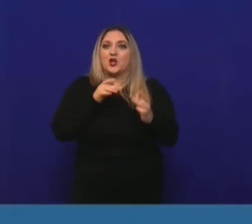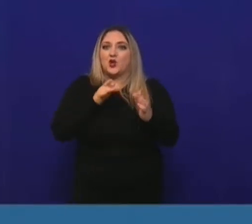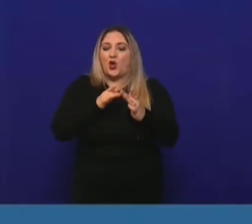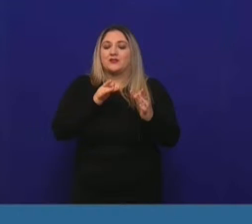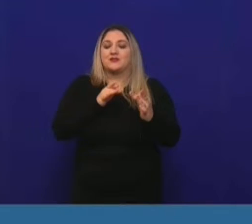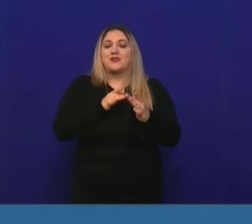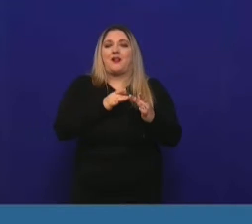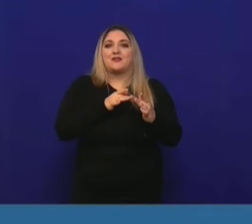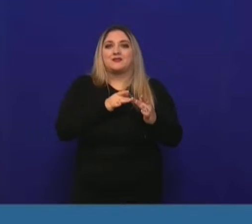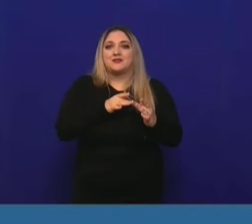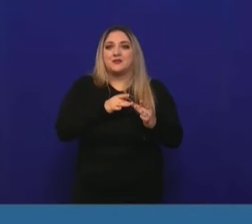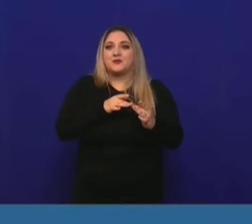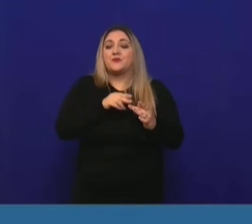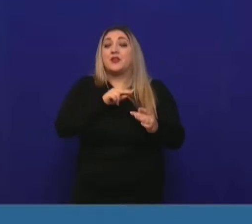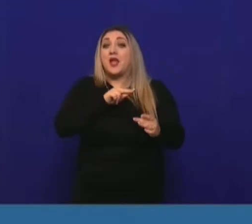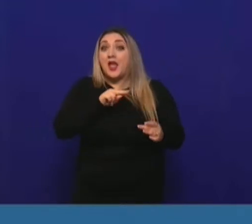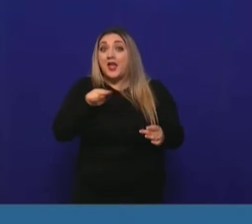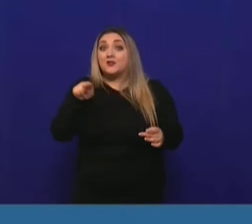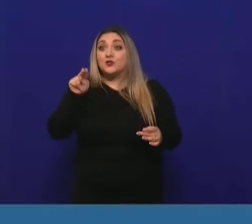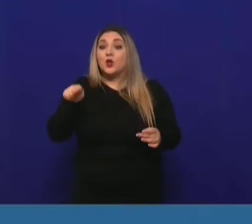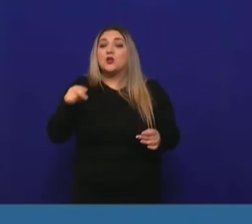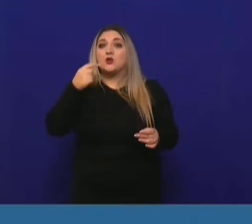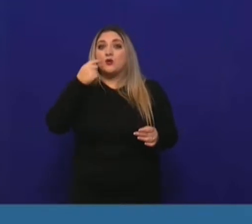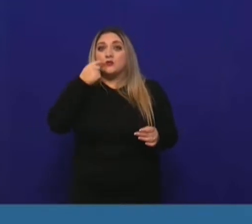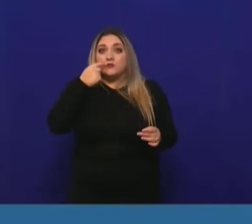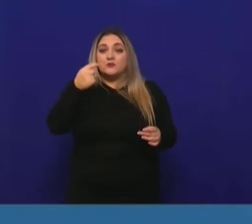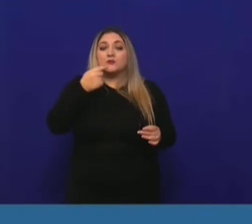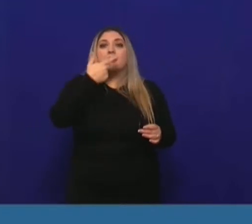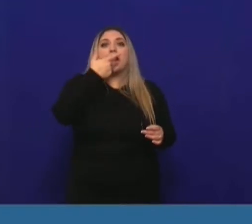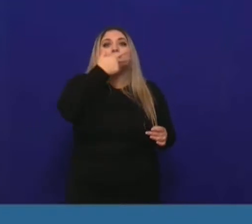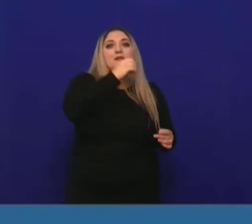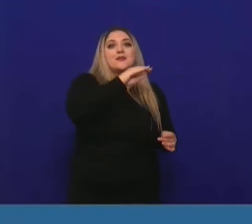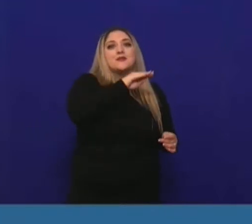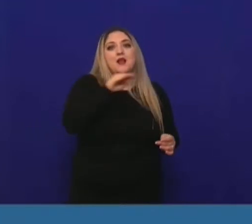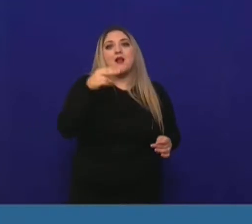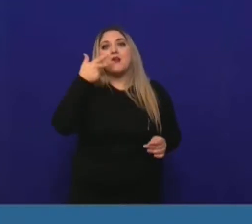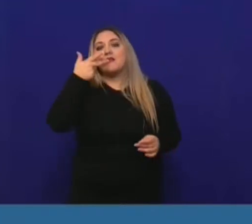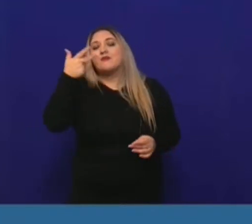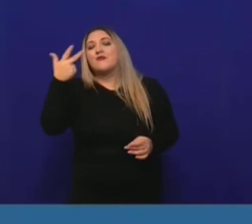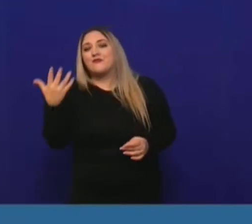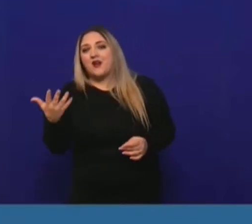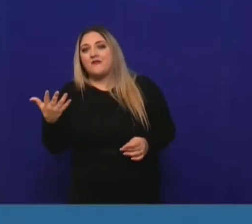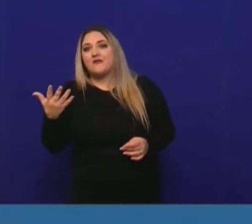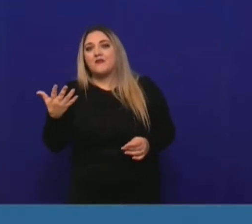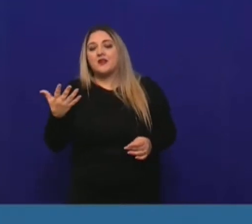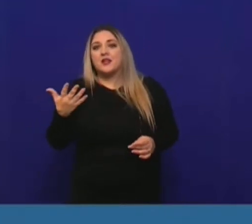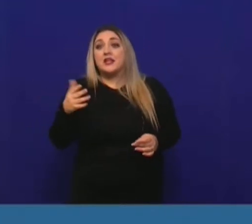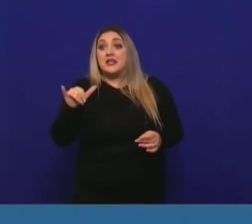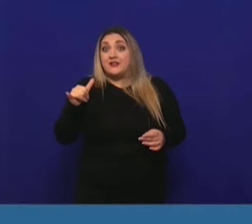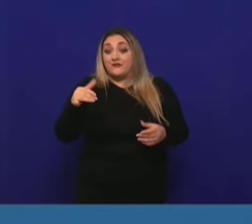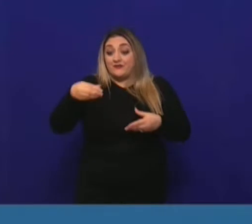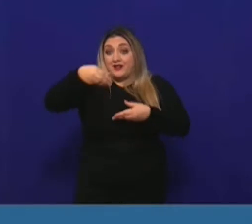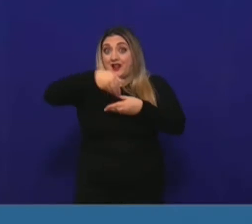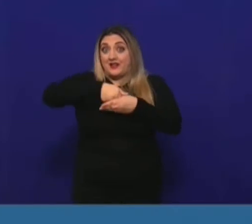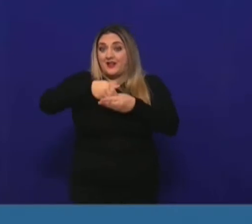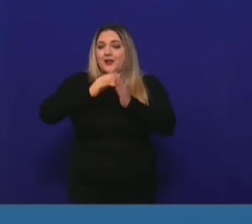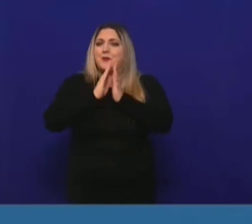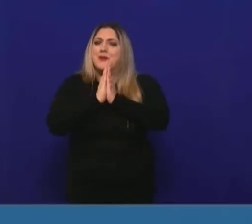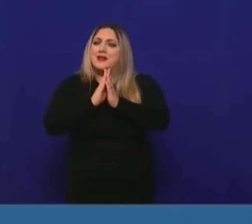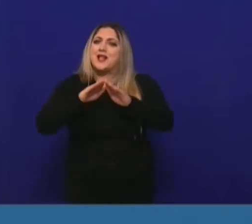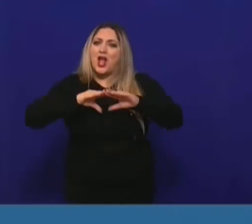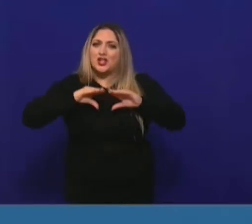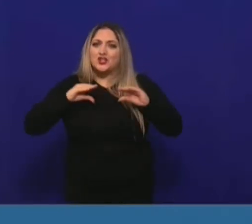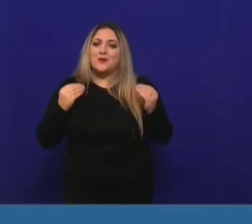letters to people who are aged between 80 to 85 years of age. So if you receive your letter, do accept our invitation to